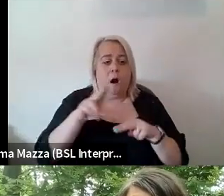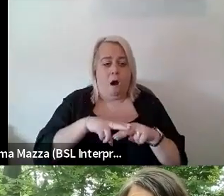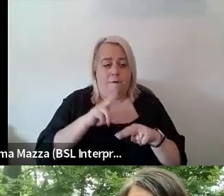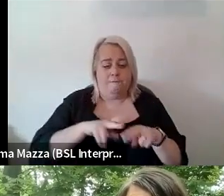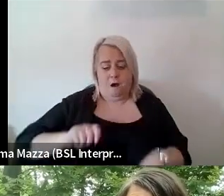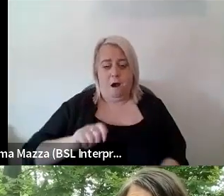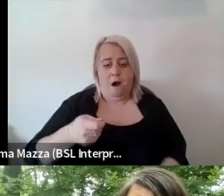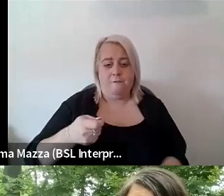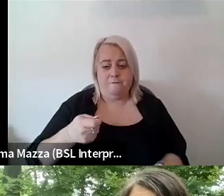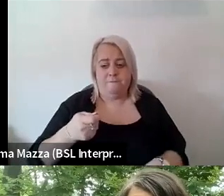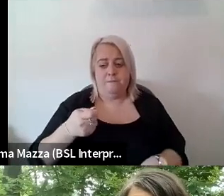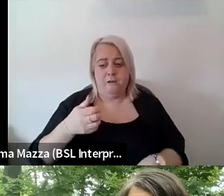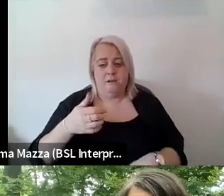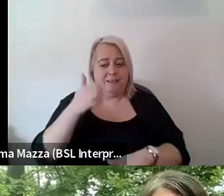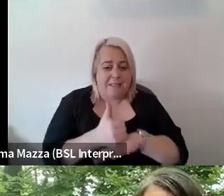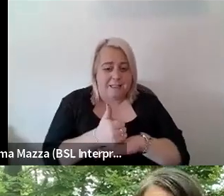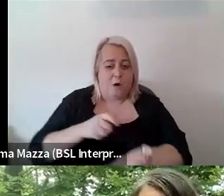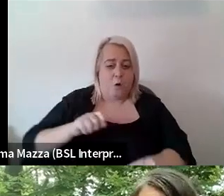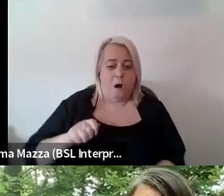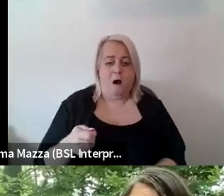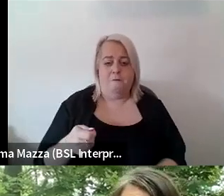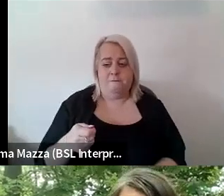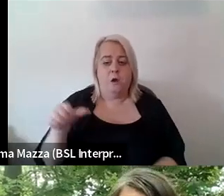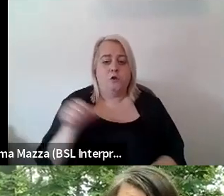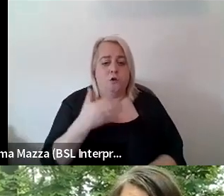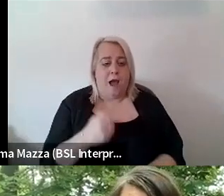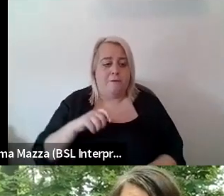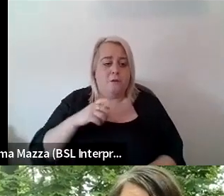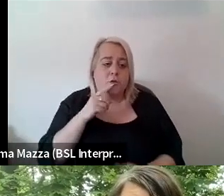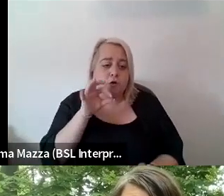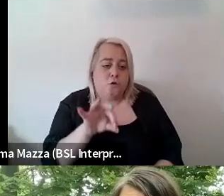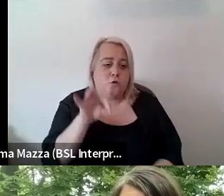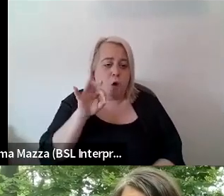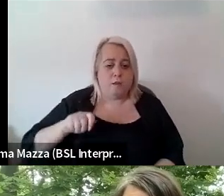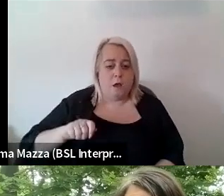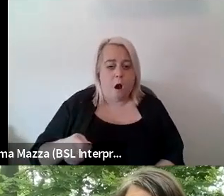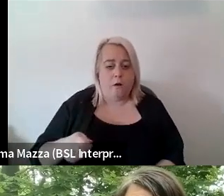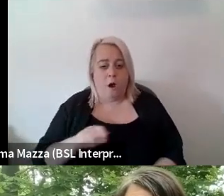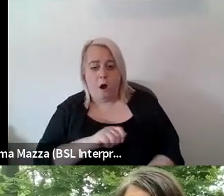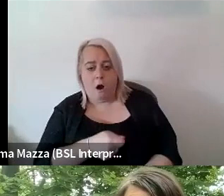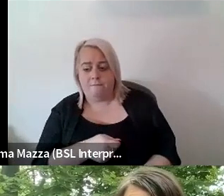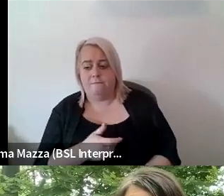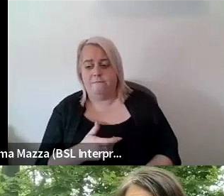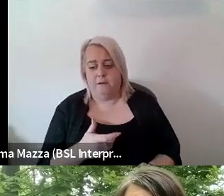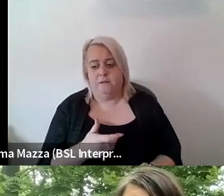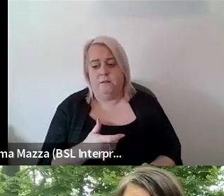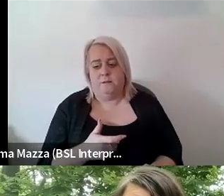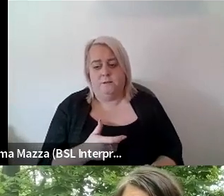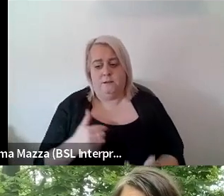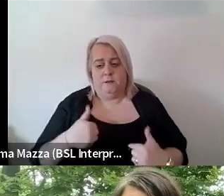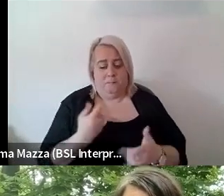always have the choice whether you want to turn it on or not. I mean, for me, with the visually triggered vestibular